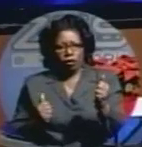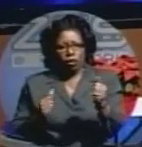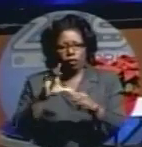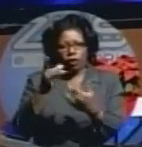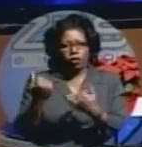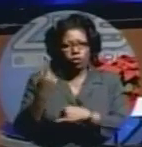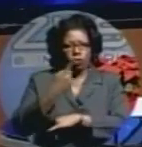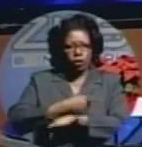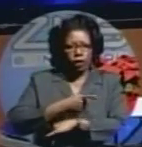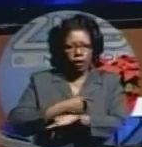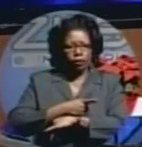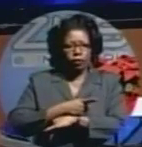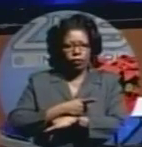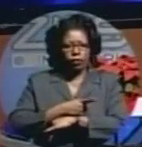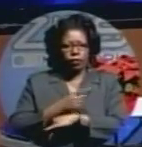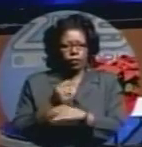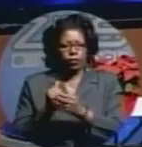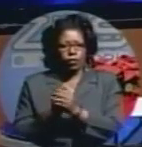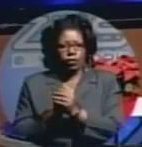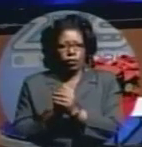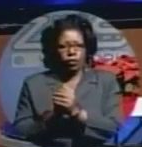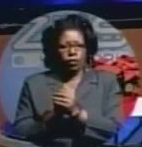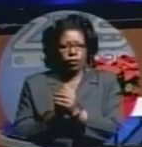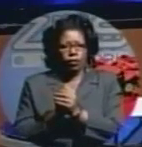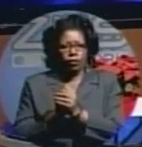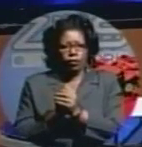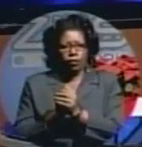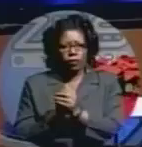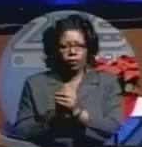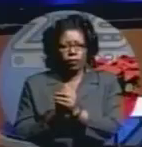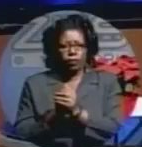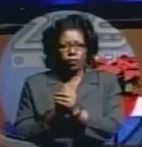today. Fern Carey was in court for the new twist in the case.